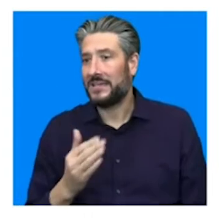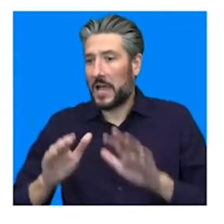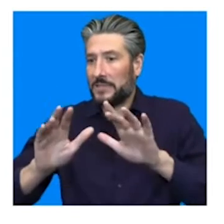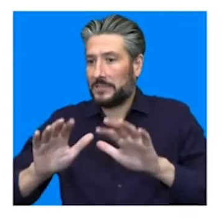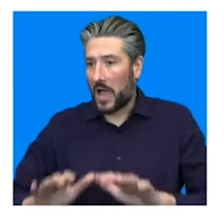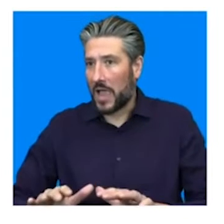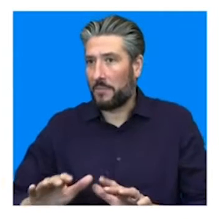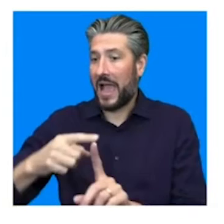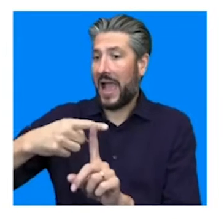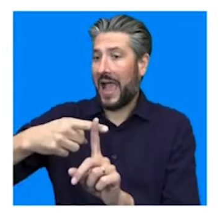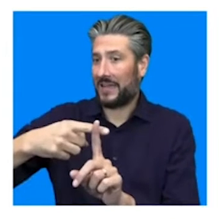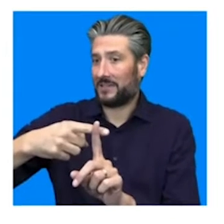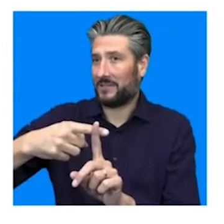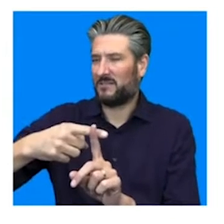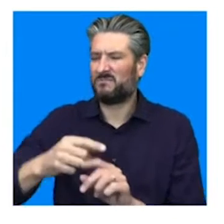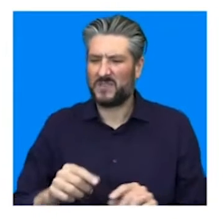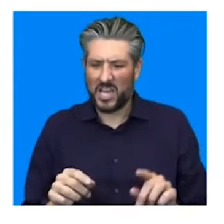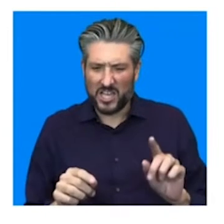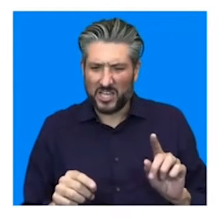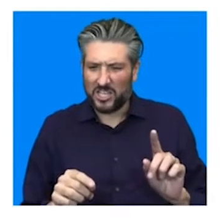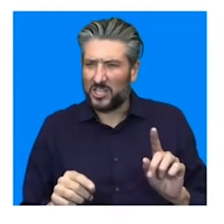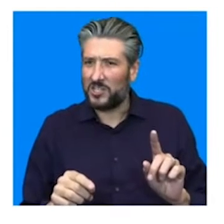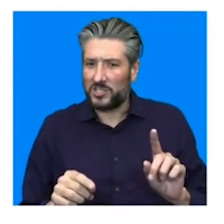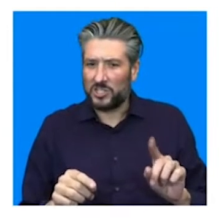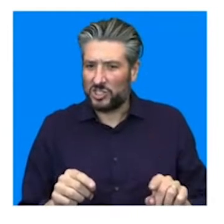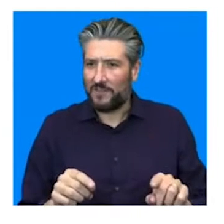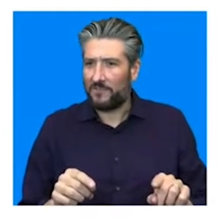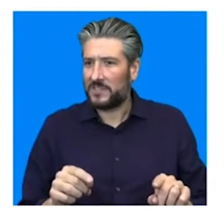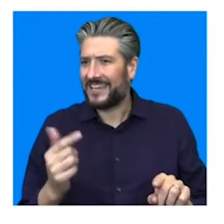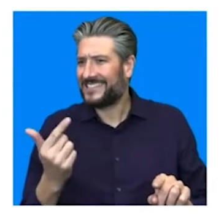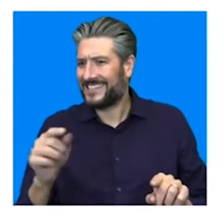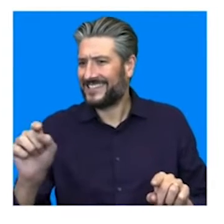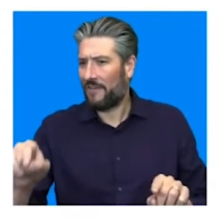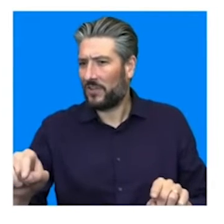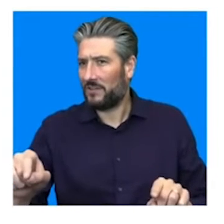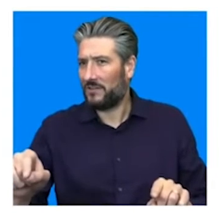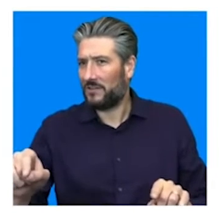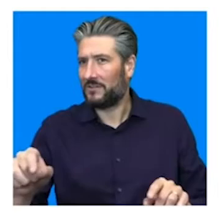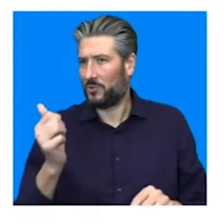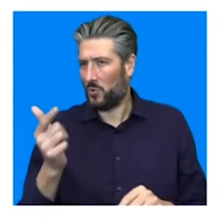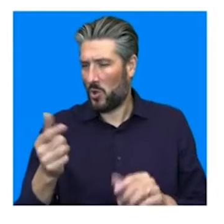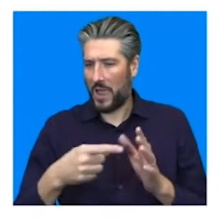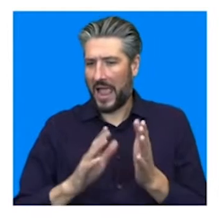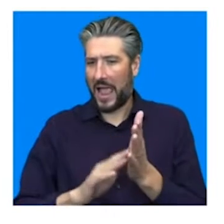a shift and 7 on my keyboard. So if you could see row 3 now, you would type ampersand and then 3.